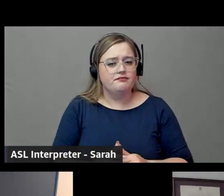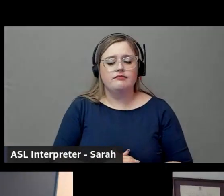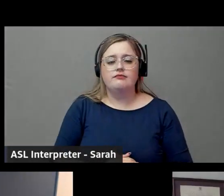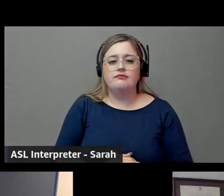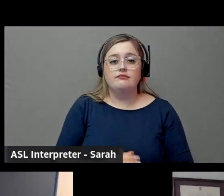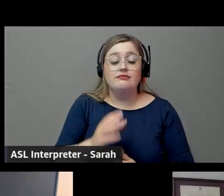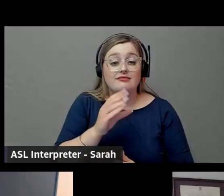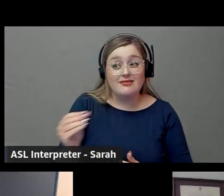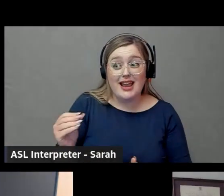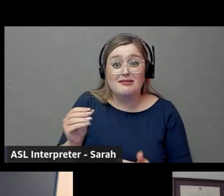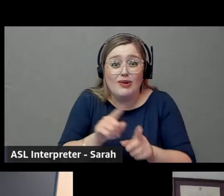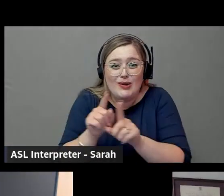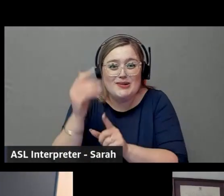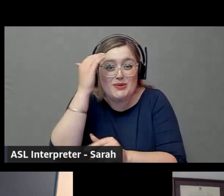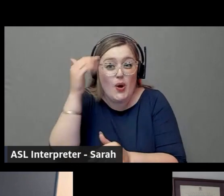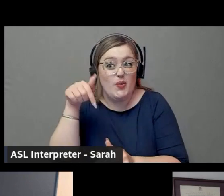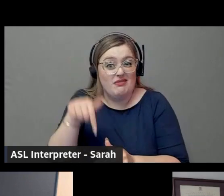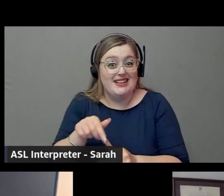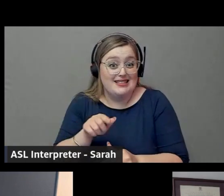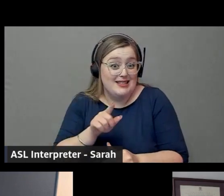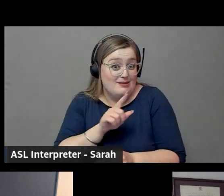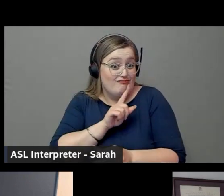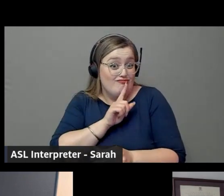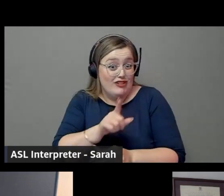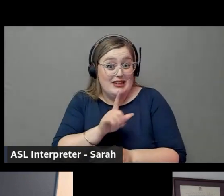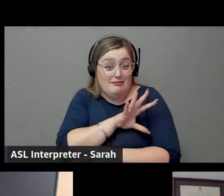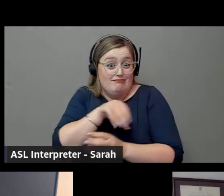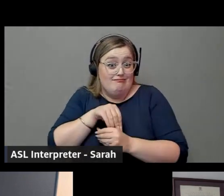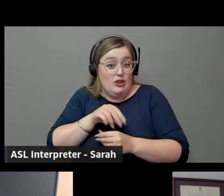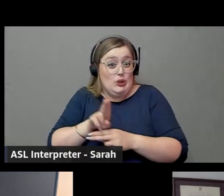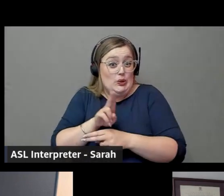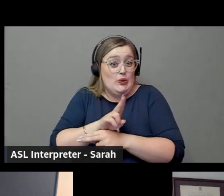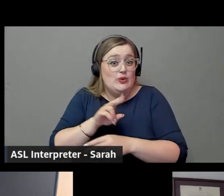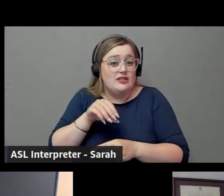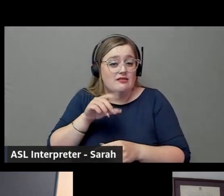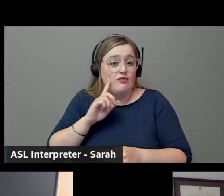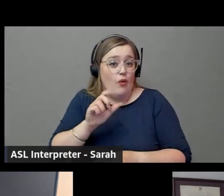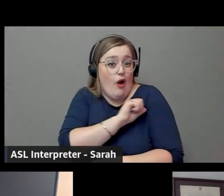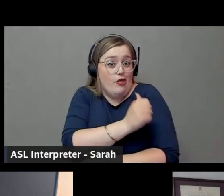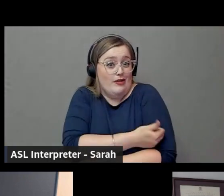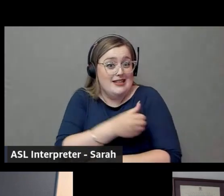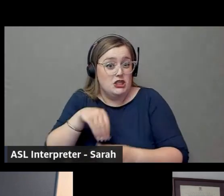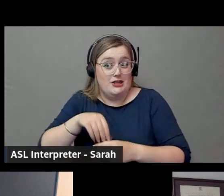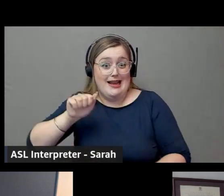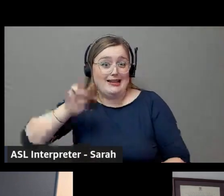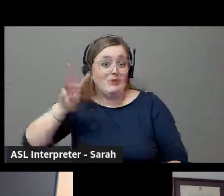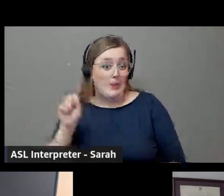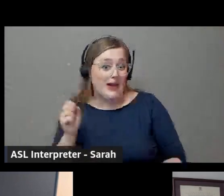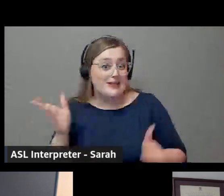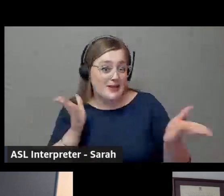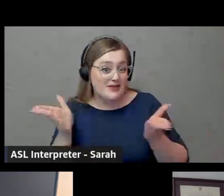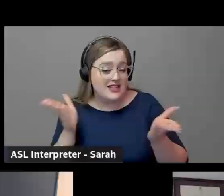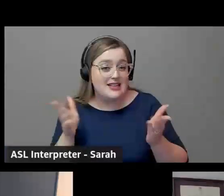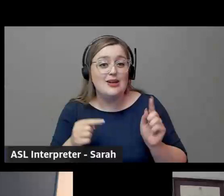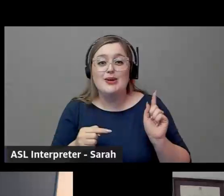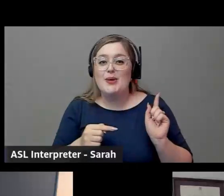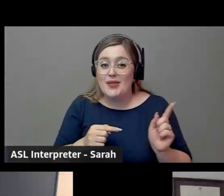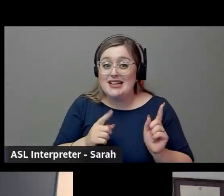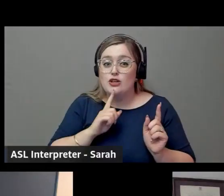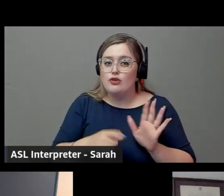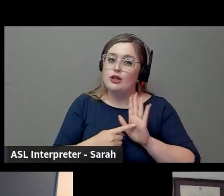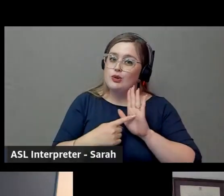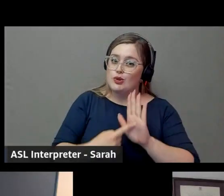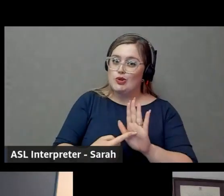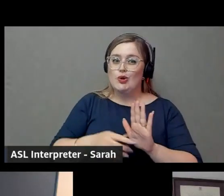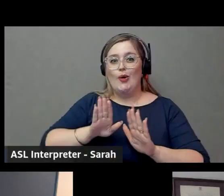this is actually being used in some AWS services for authorization as well. And so this is as much a show your work